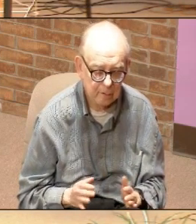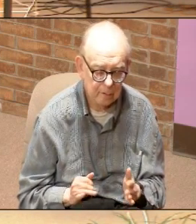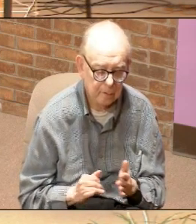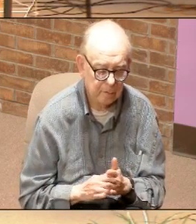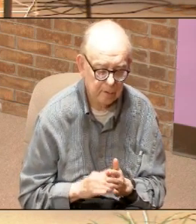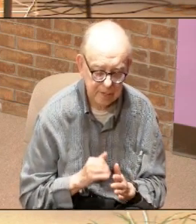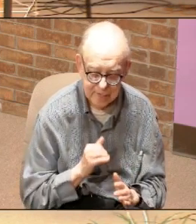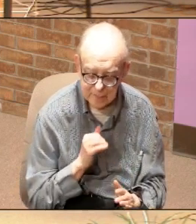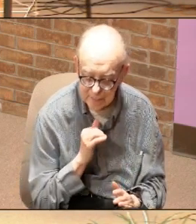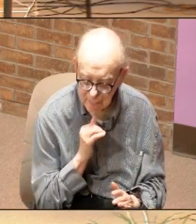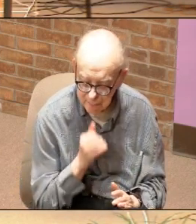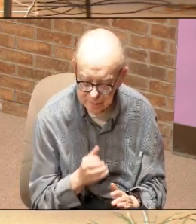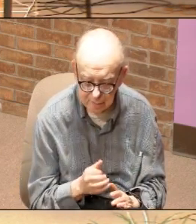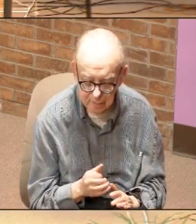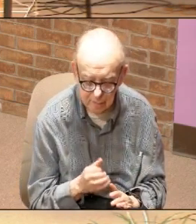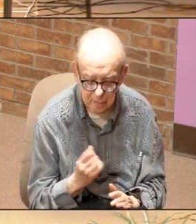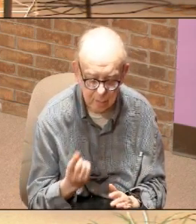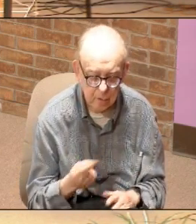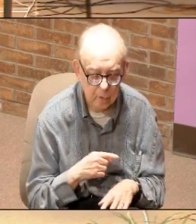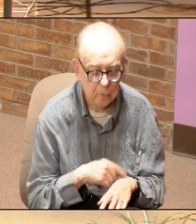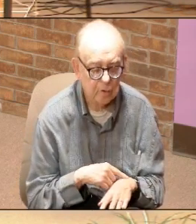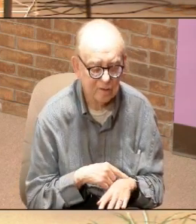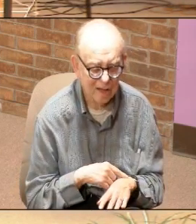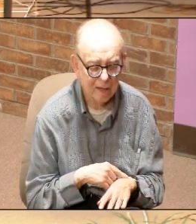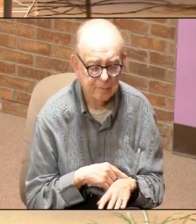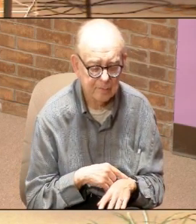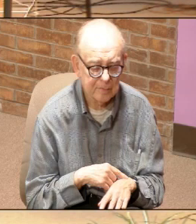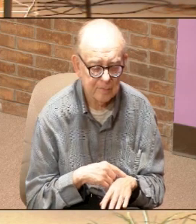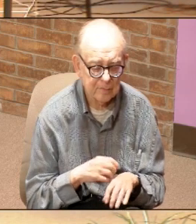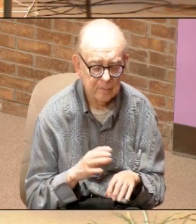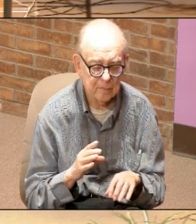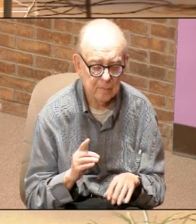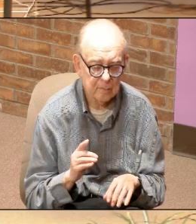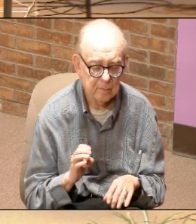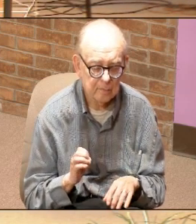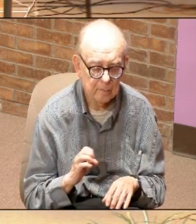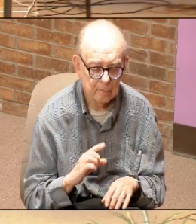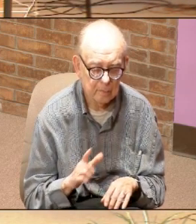this wasn't just a one-time deal.